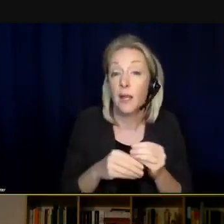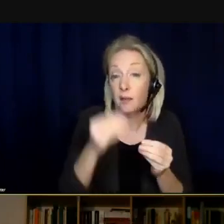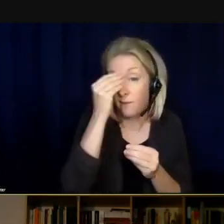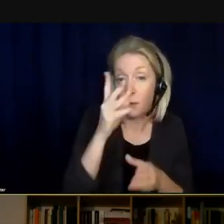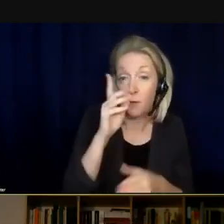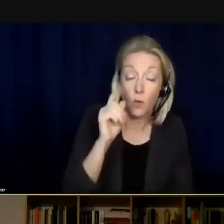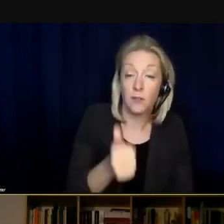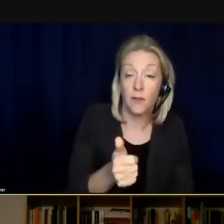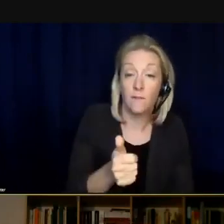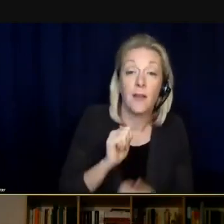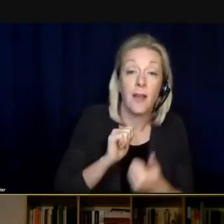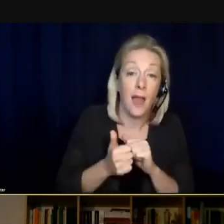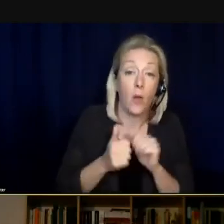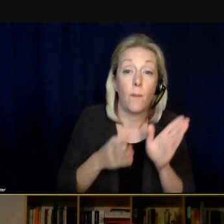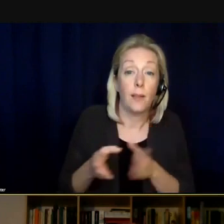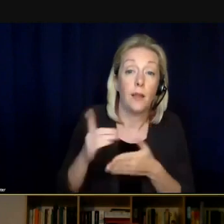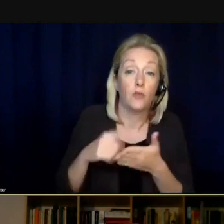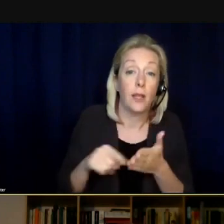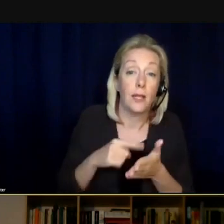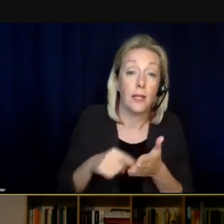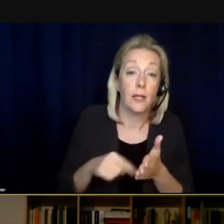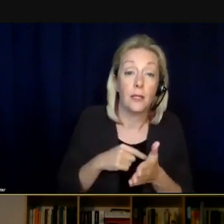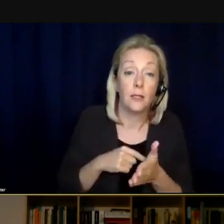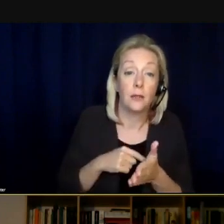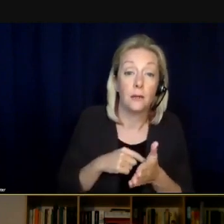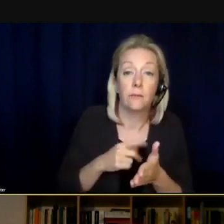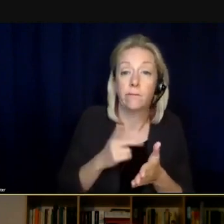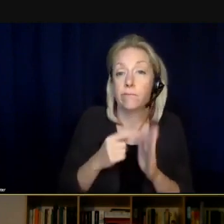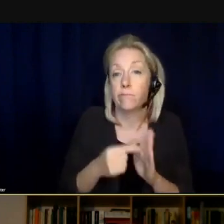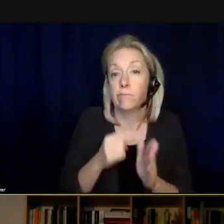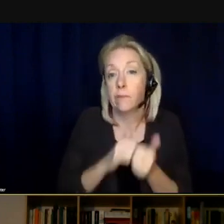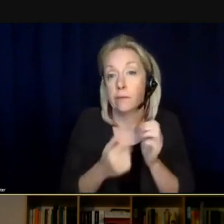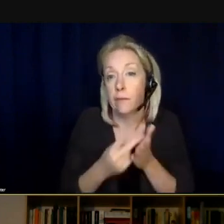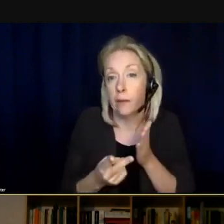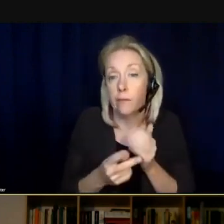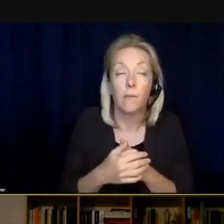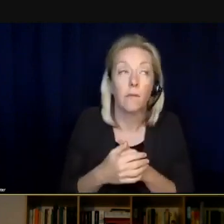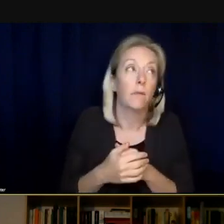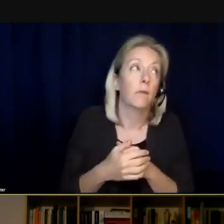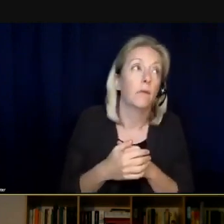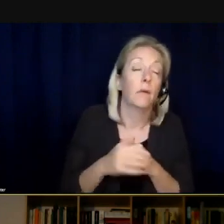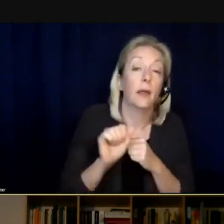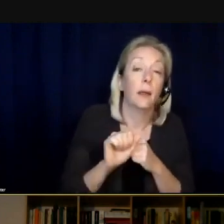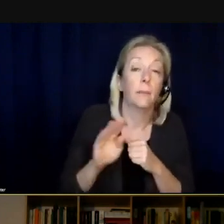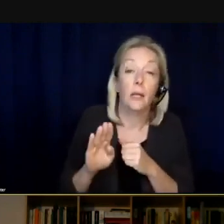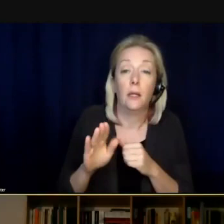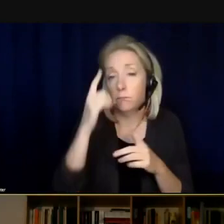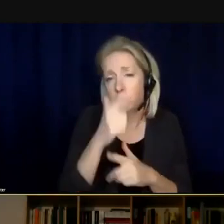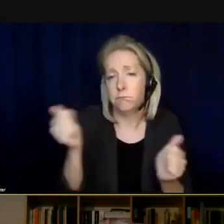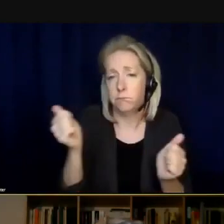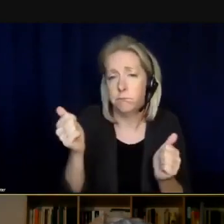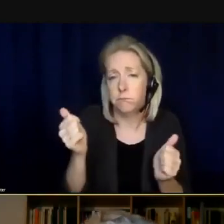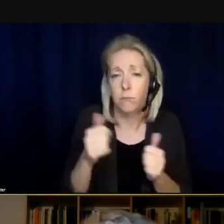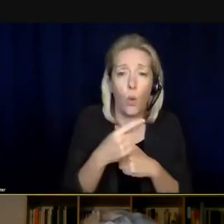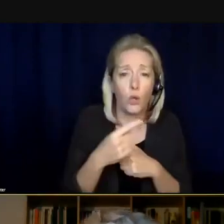yourself about how you're going to grade this, maybe it's going to be pass, fail, maybe A, B, whatever you want,